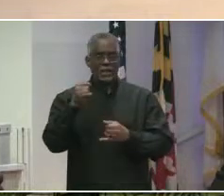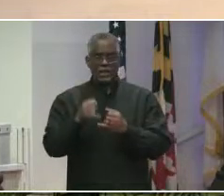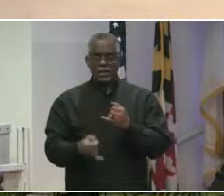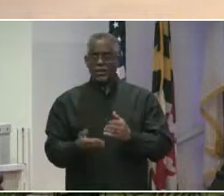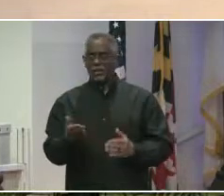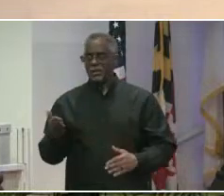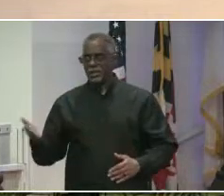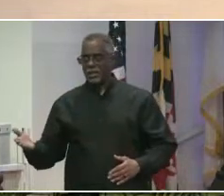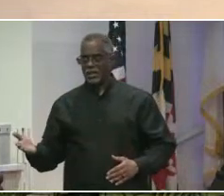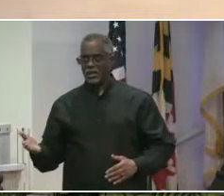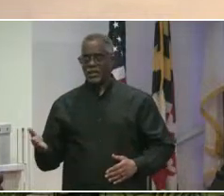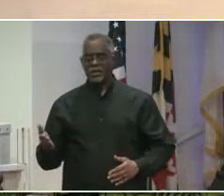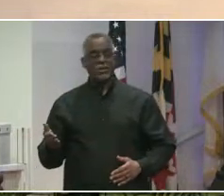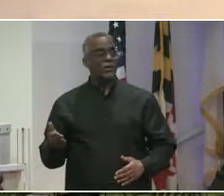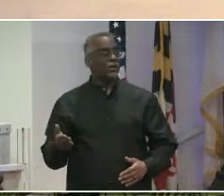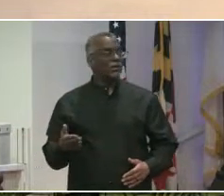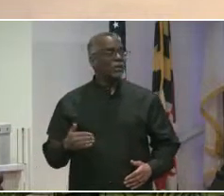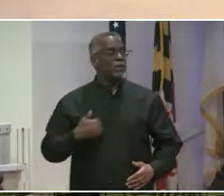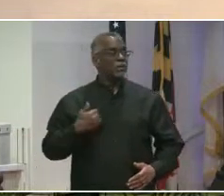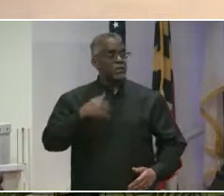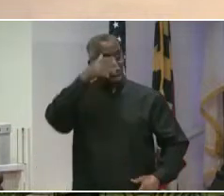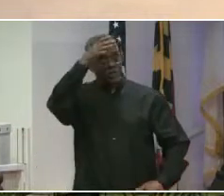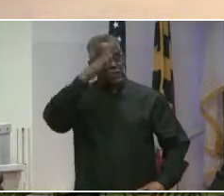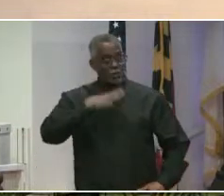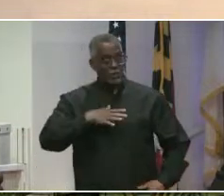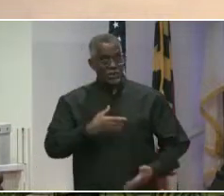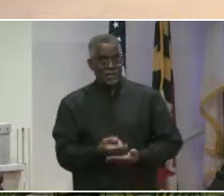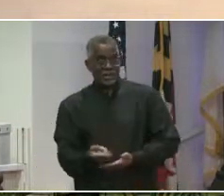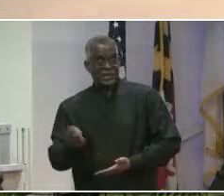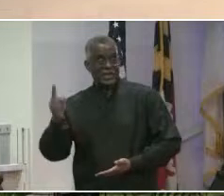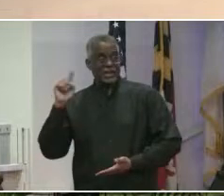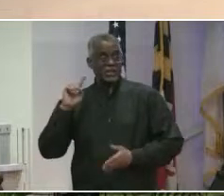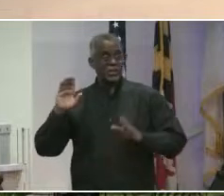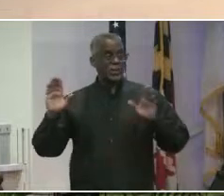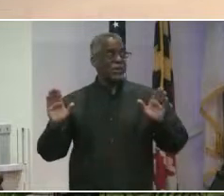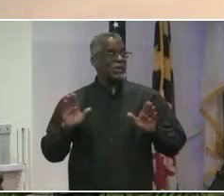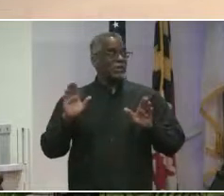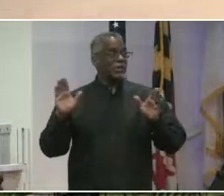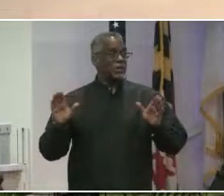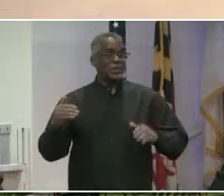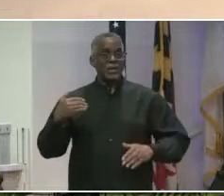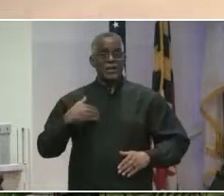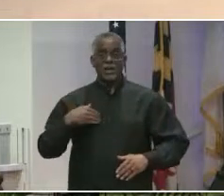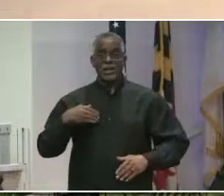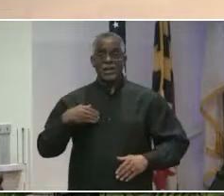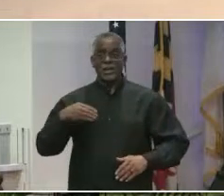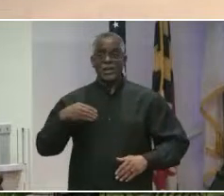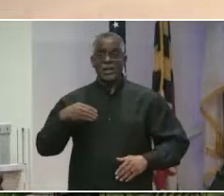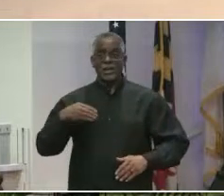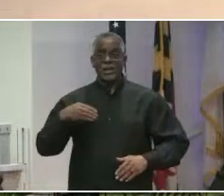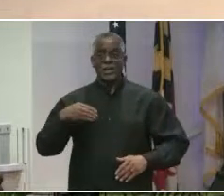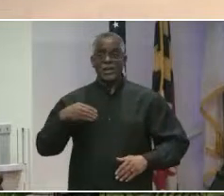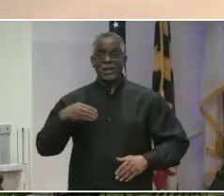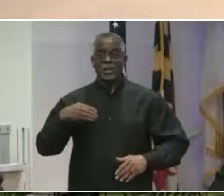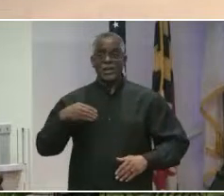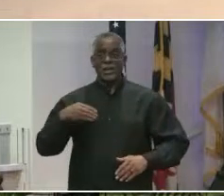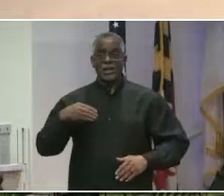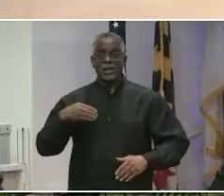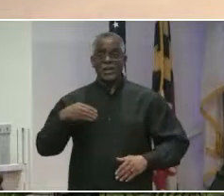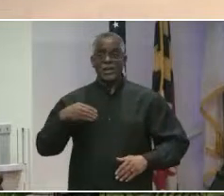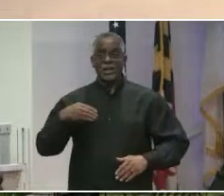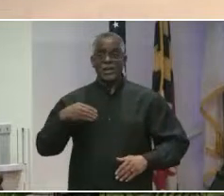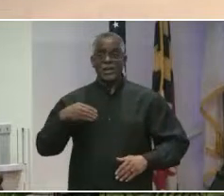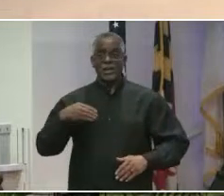thing is, there was a young man that last Sunday, he sat right there. He had a Morehouse jacket on, and he talked.